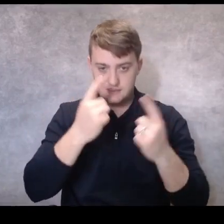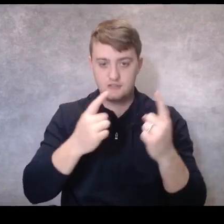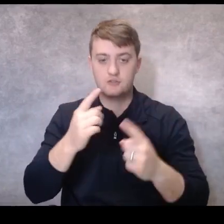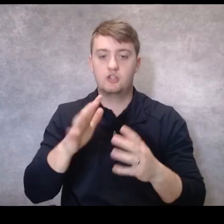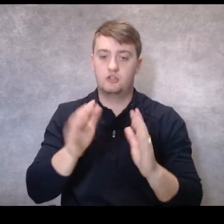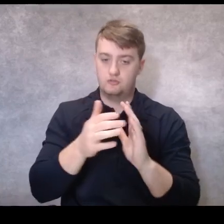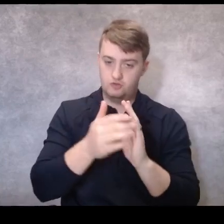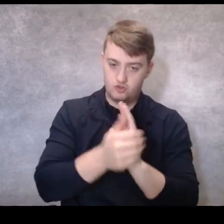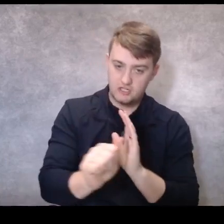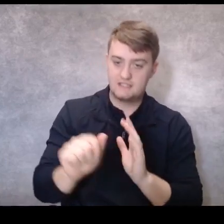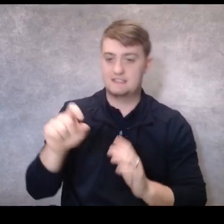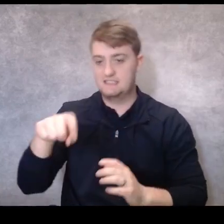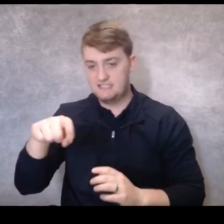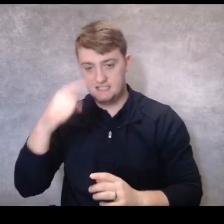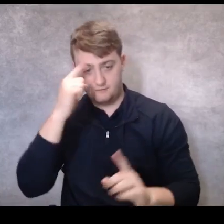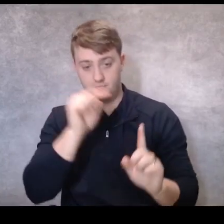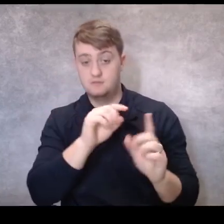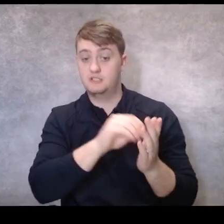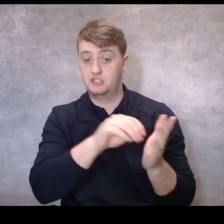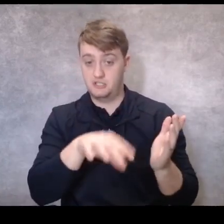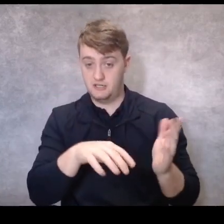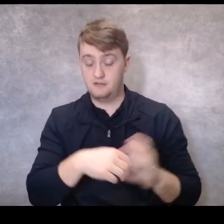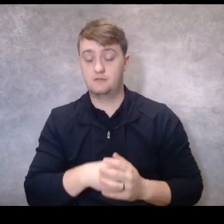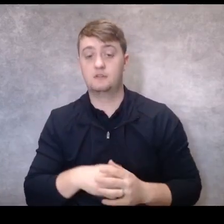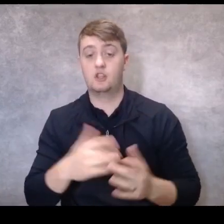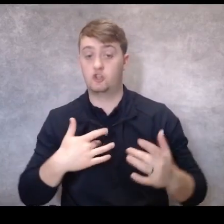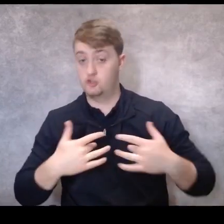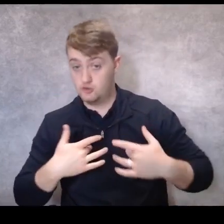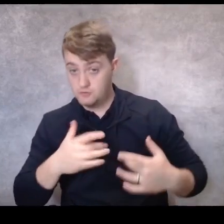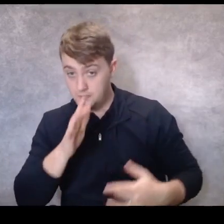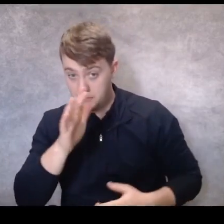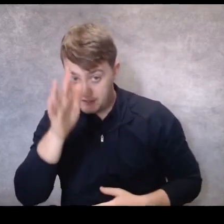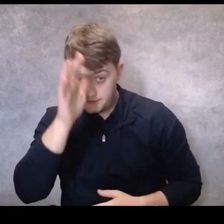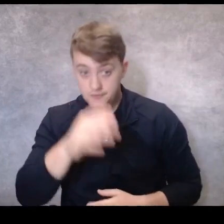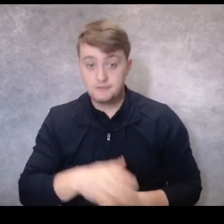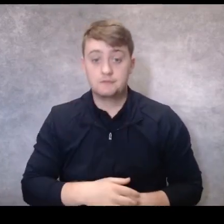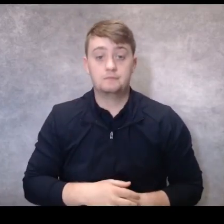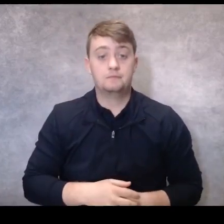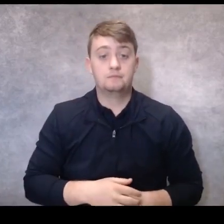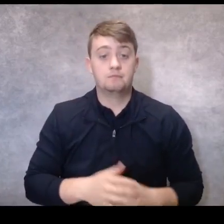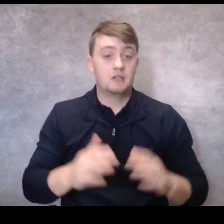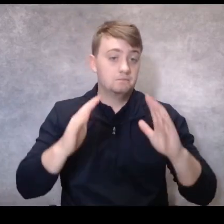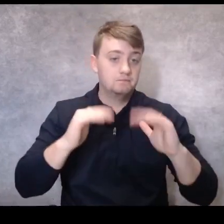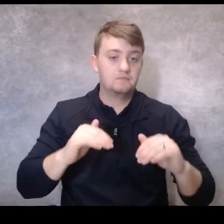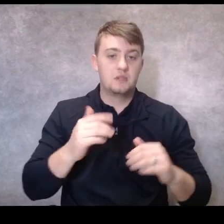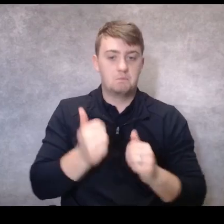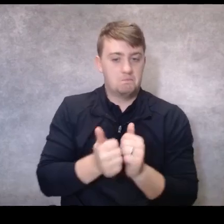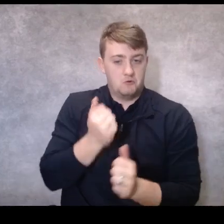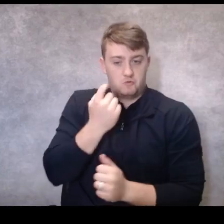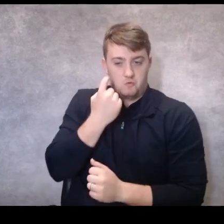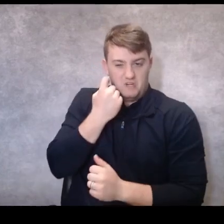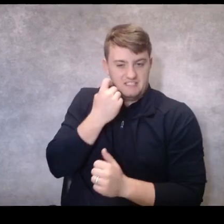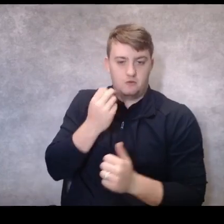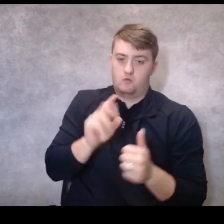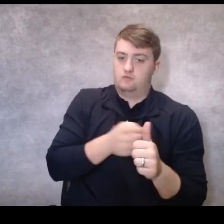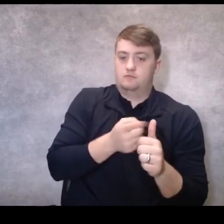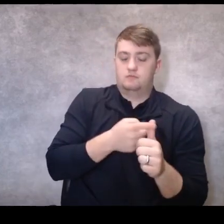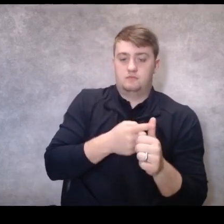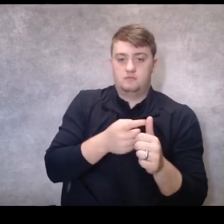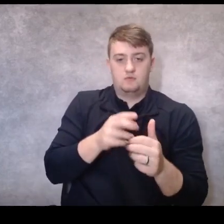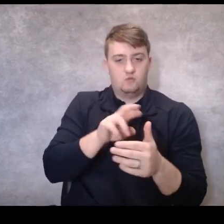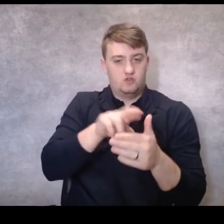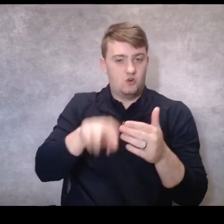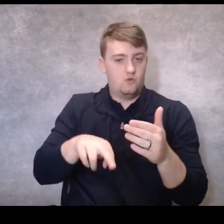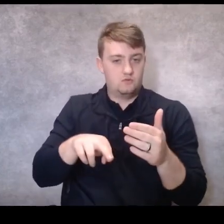considered, the strengths and needs of the child, the concerns of the parents, the initial or most recent